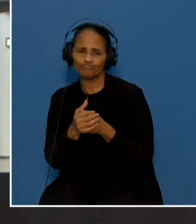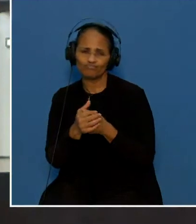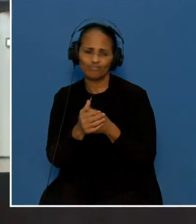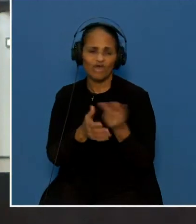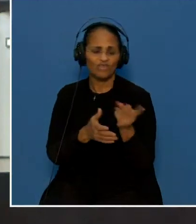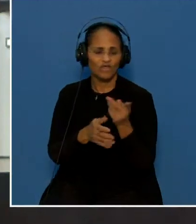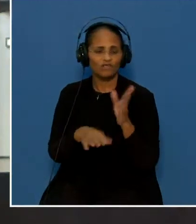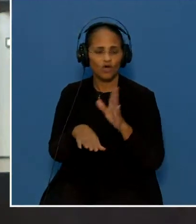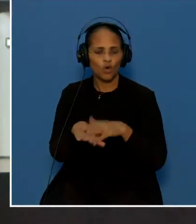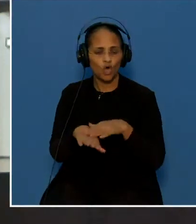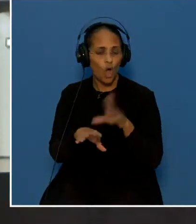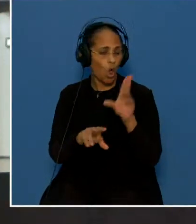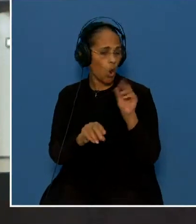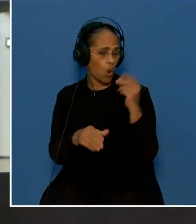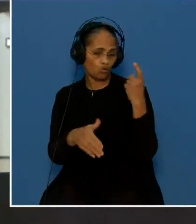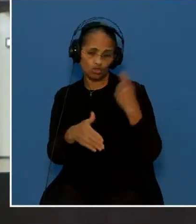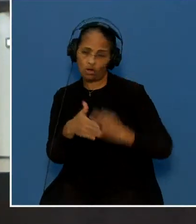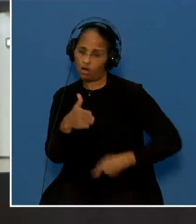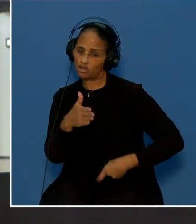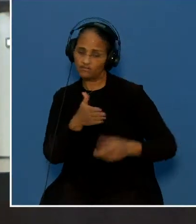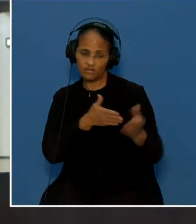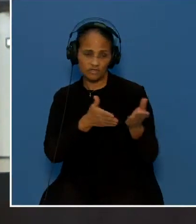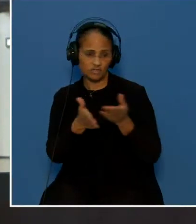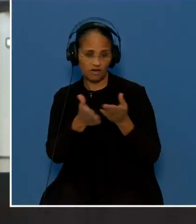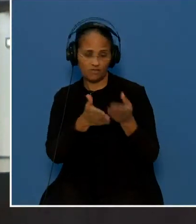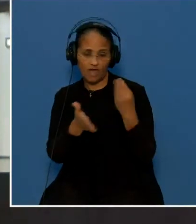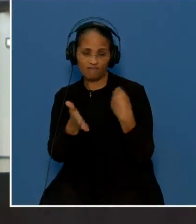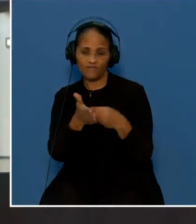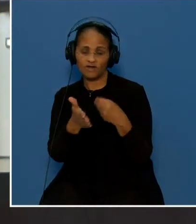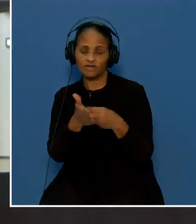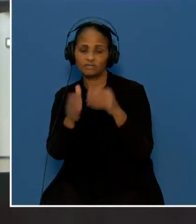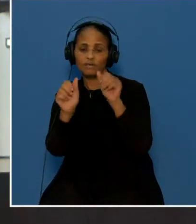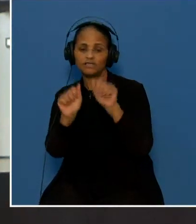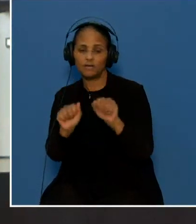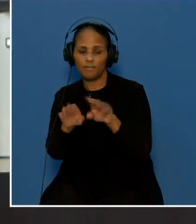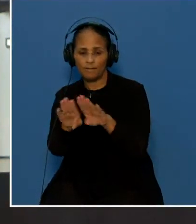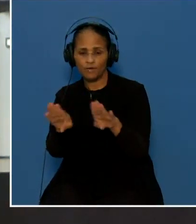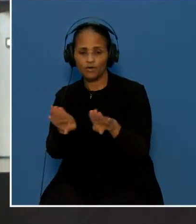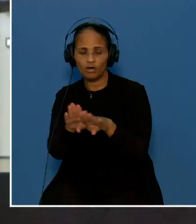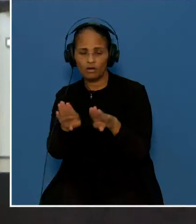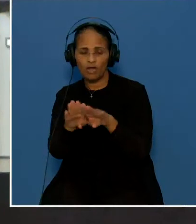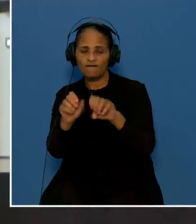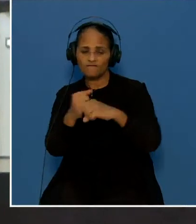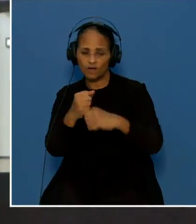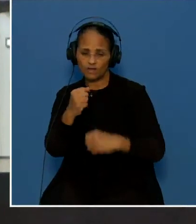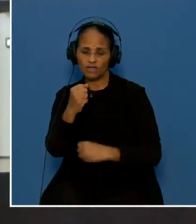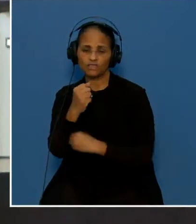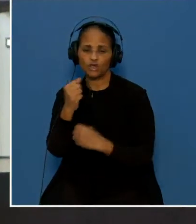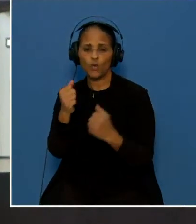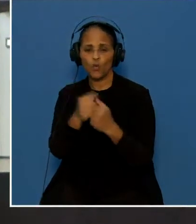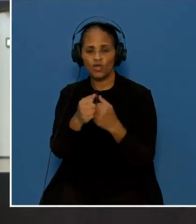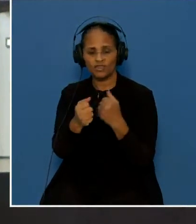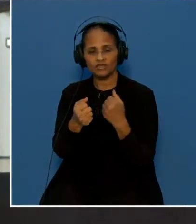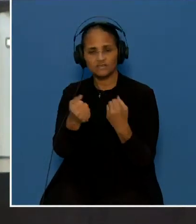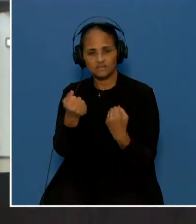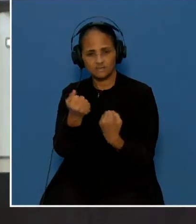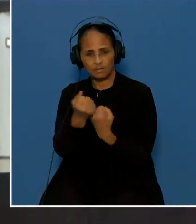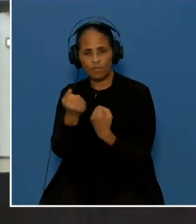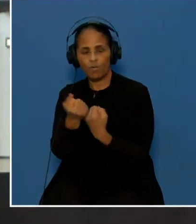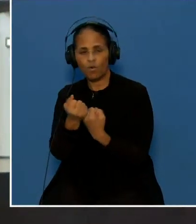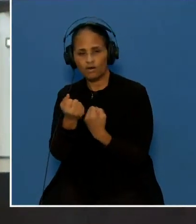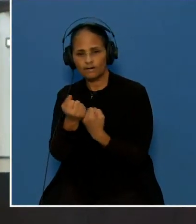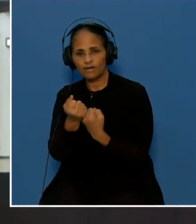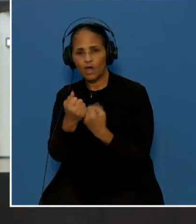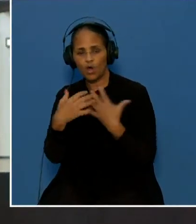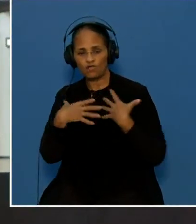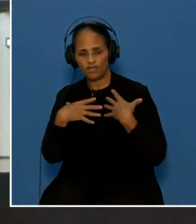There is, of course, no charge for this service, and funding is made possible by the Bermuda Foundation with the support of